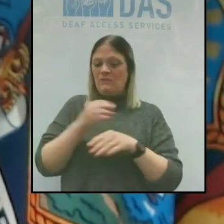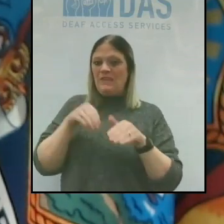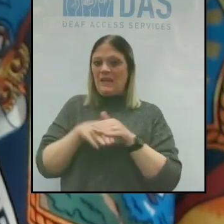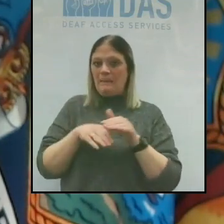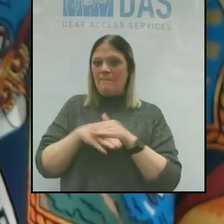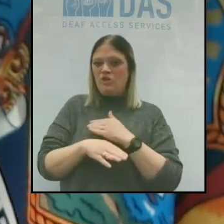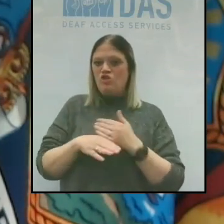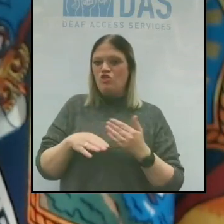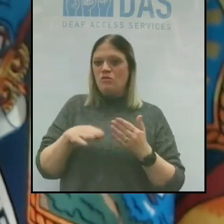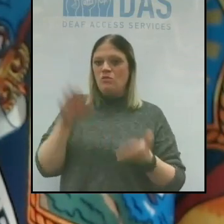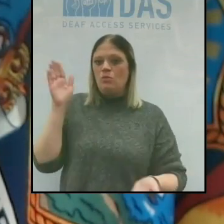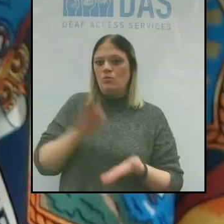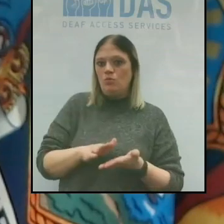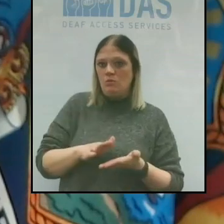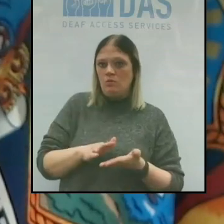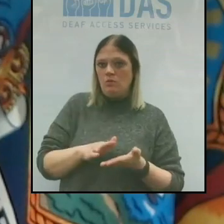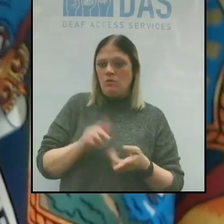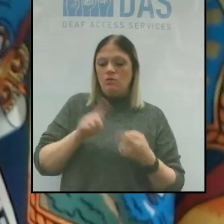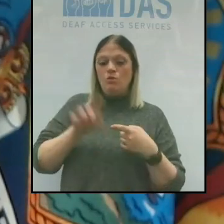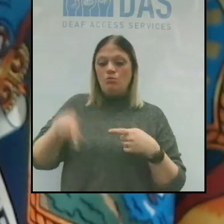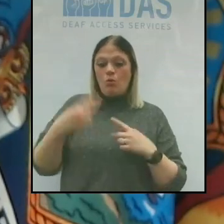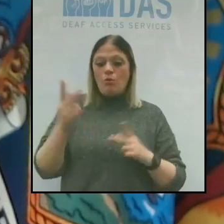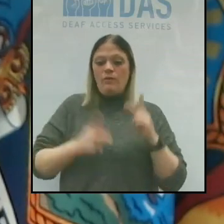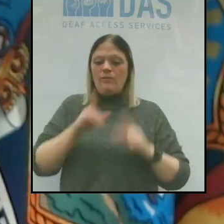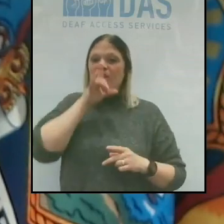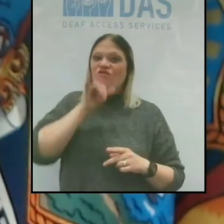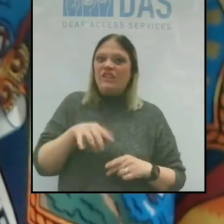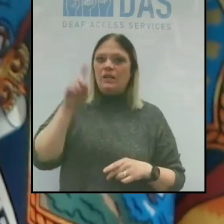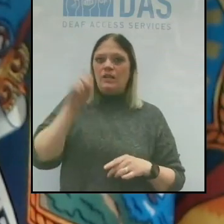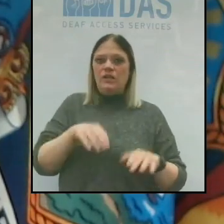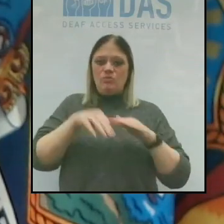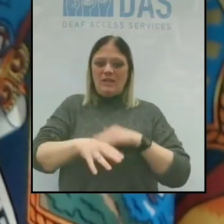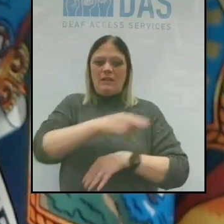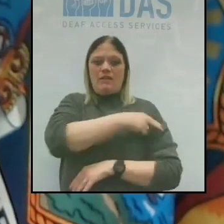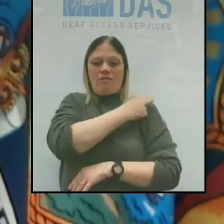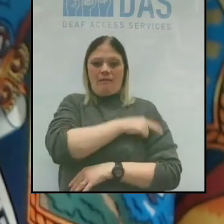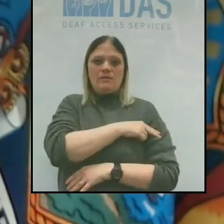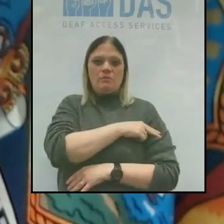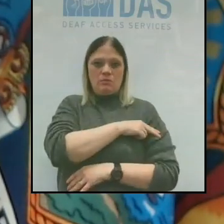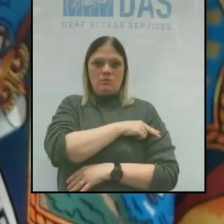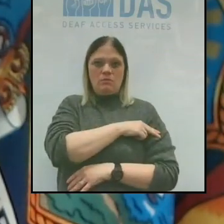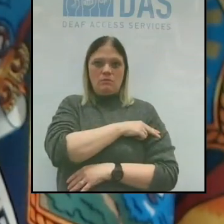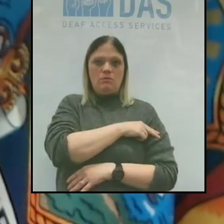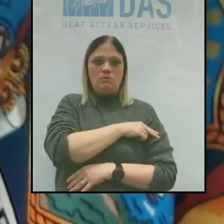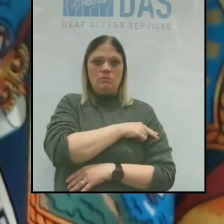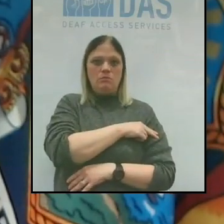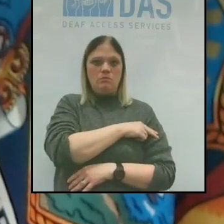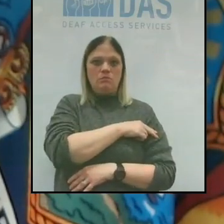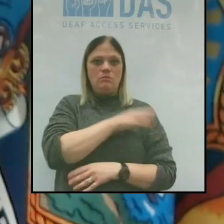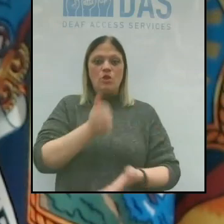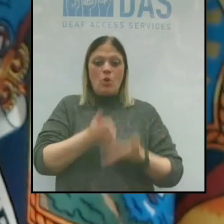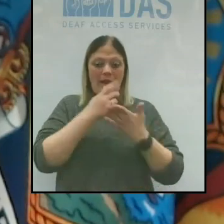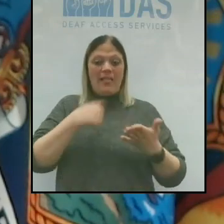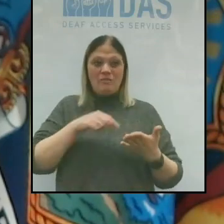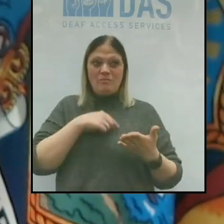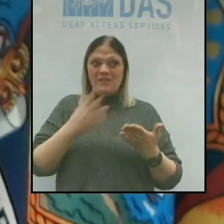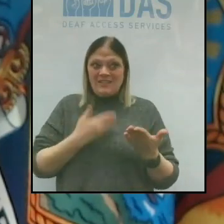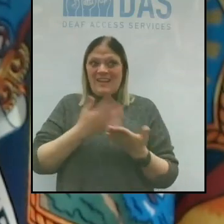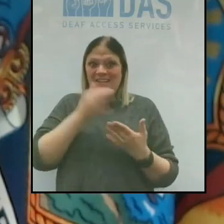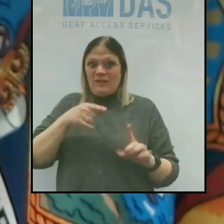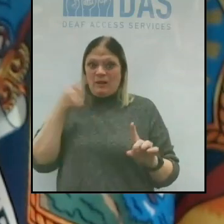admissions down to only the people that really need to be in the hospital. So again, help us get to that point where we